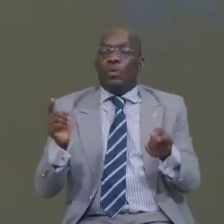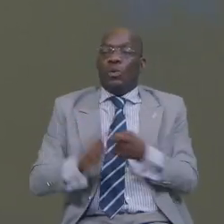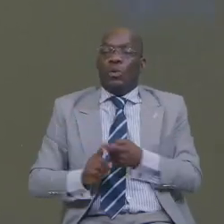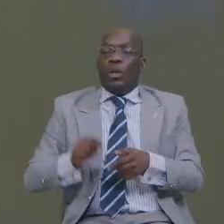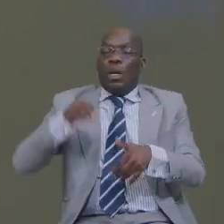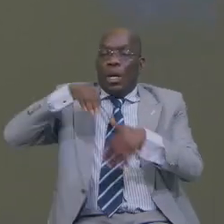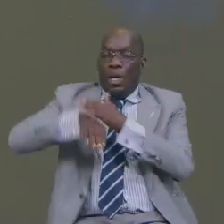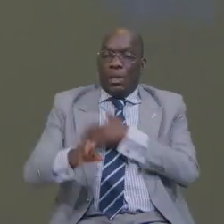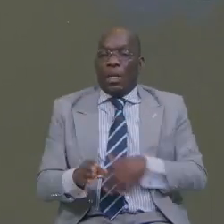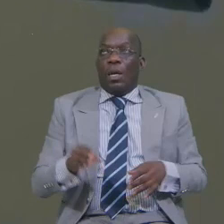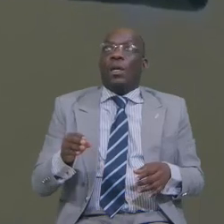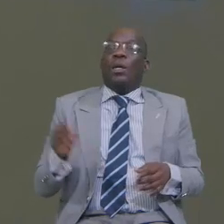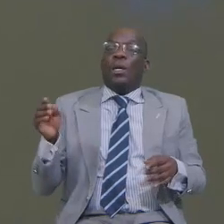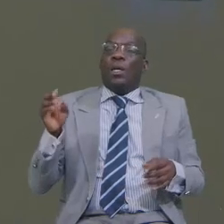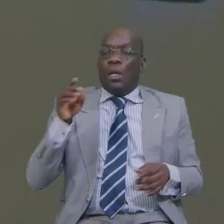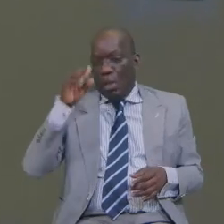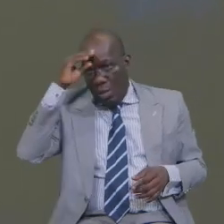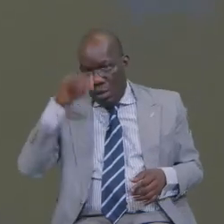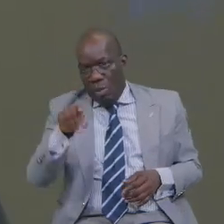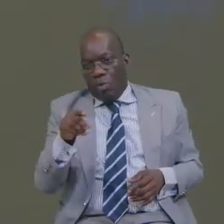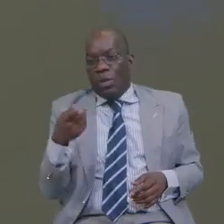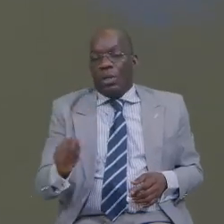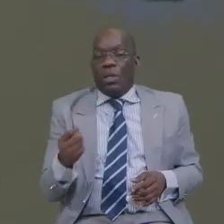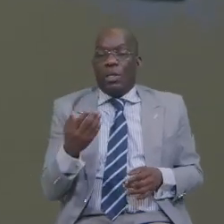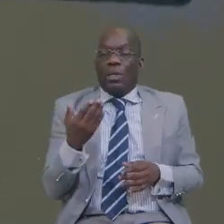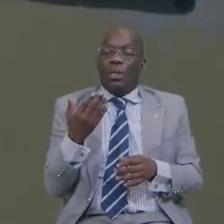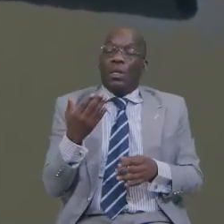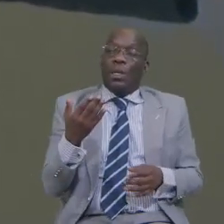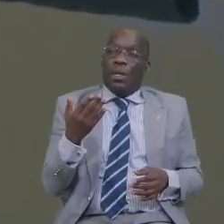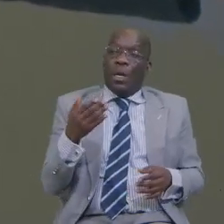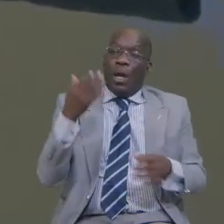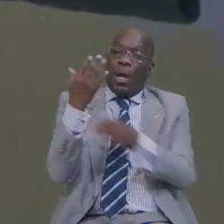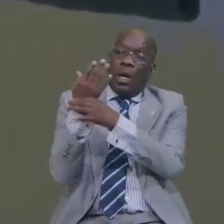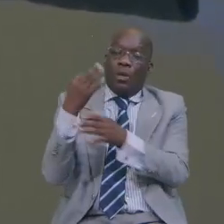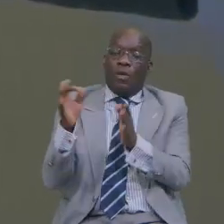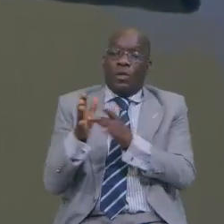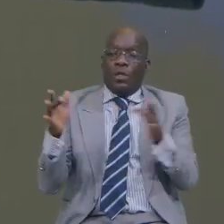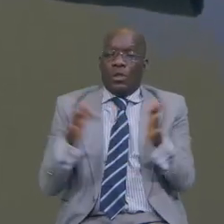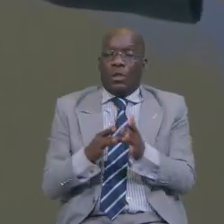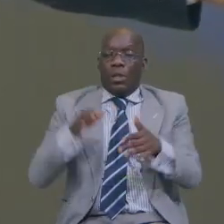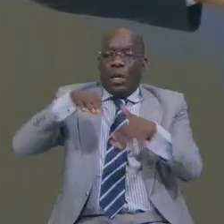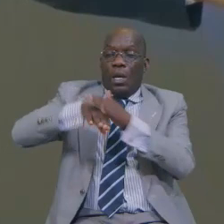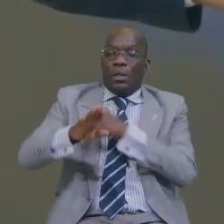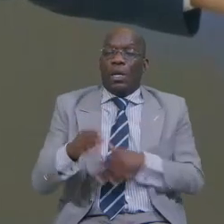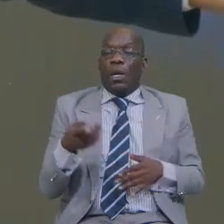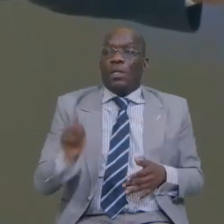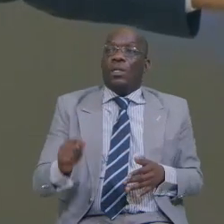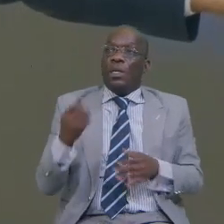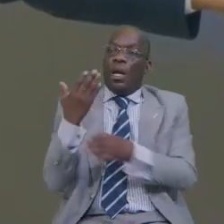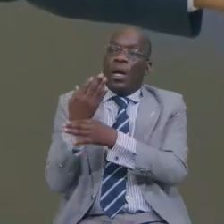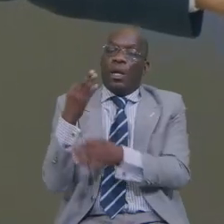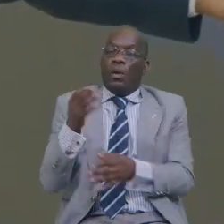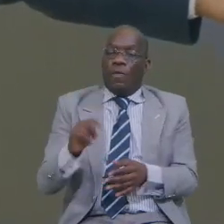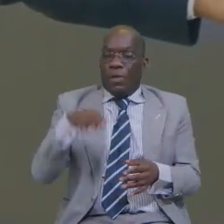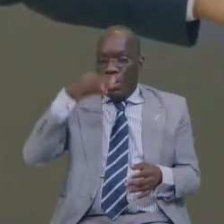The hands of Jesus going into his hands, the body of Jesus